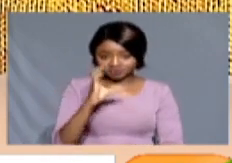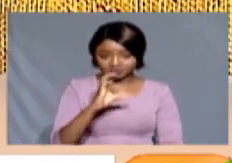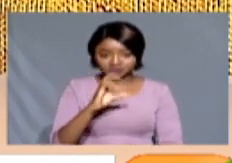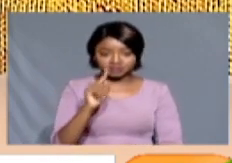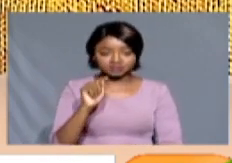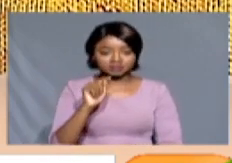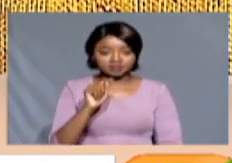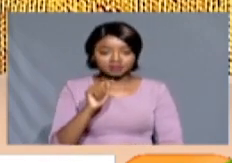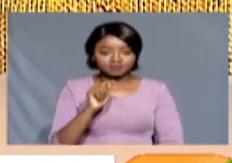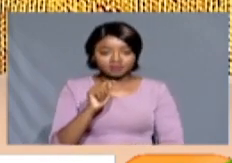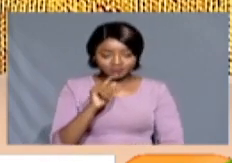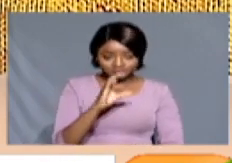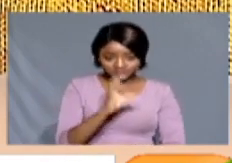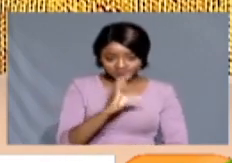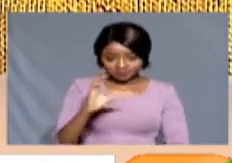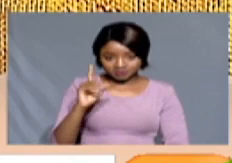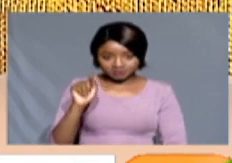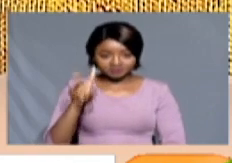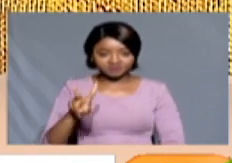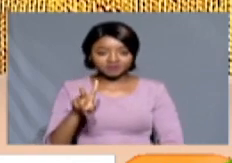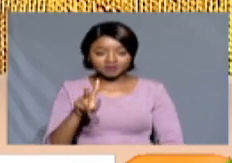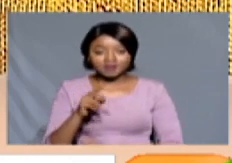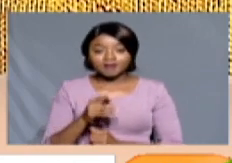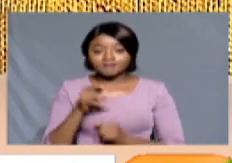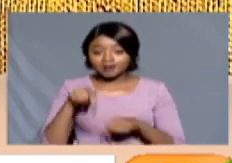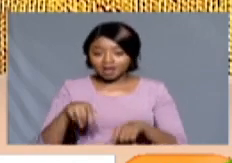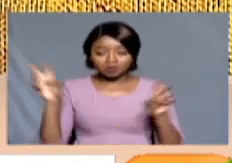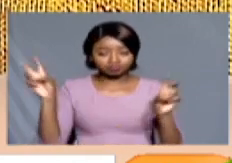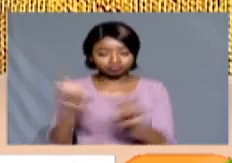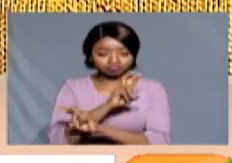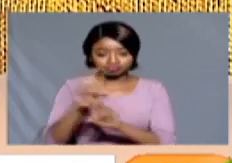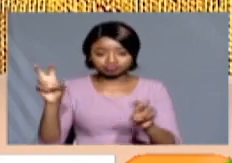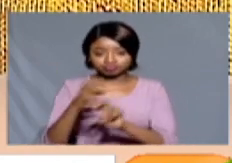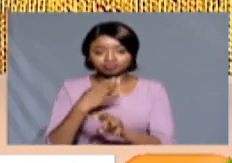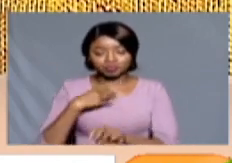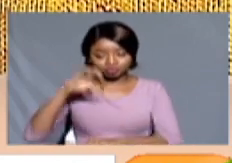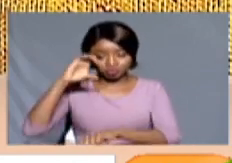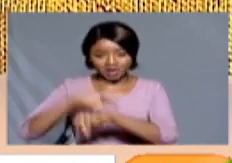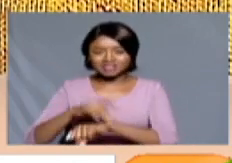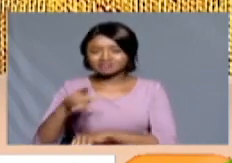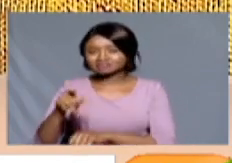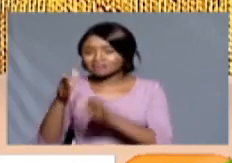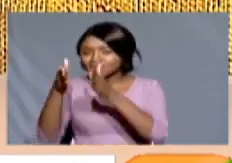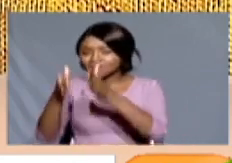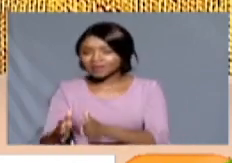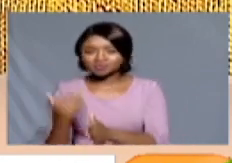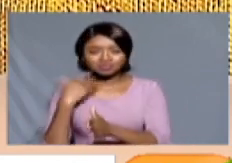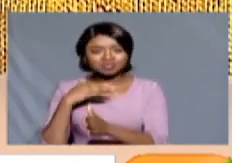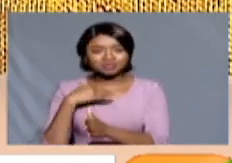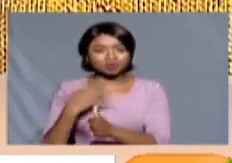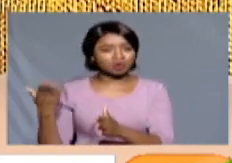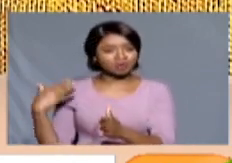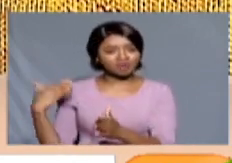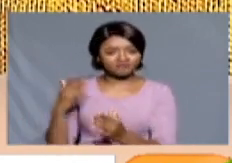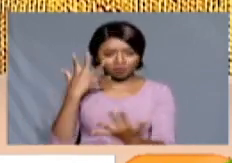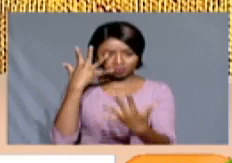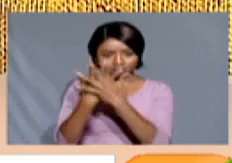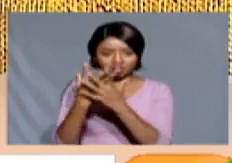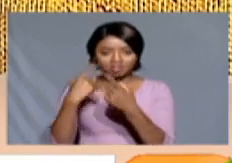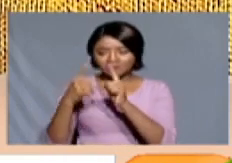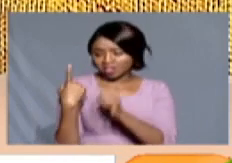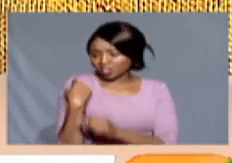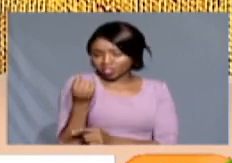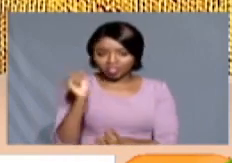area of Nairobi. A manhunt has been launched for the suspect, an ex-convict and his associate, after shooting